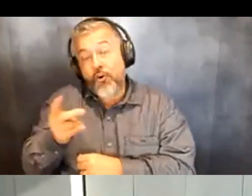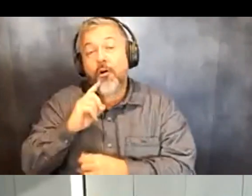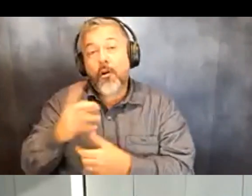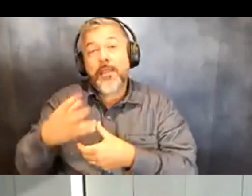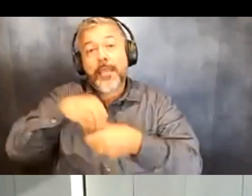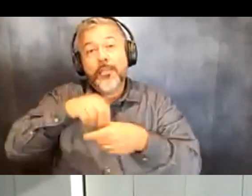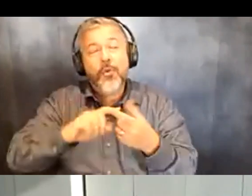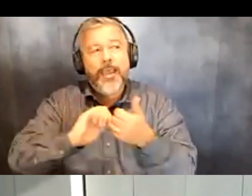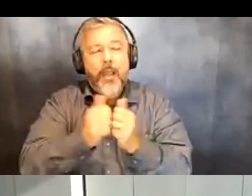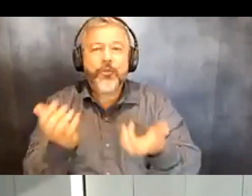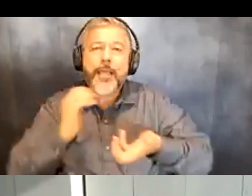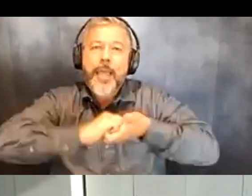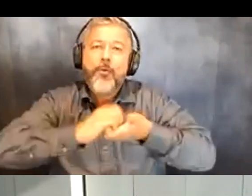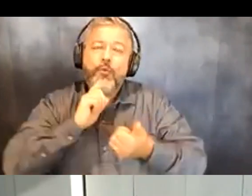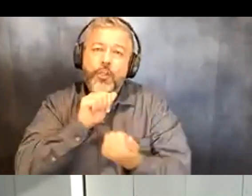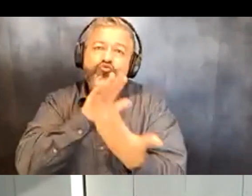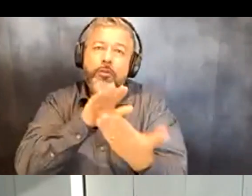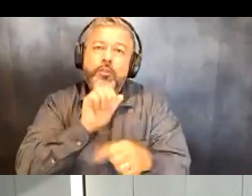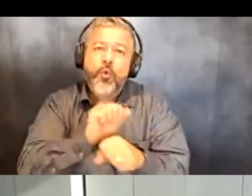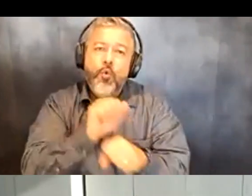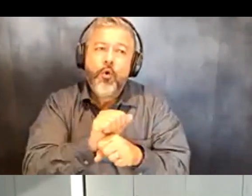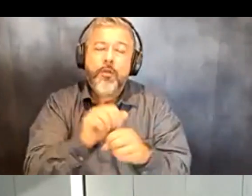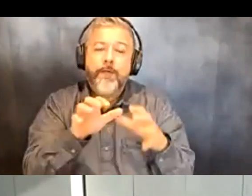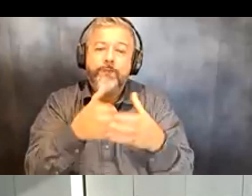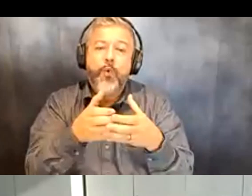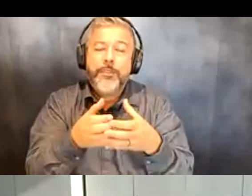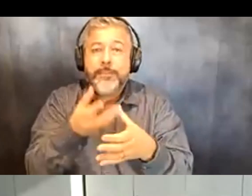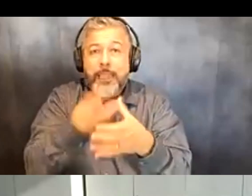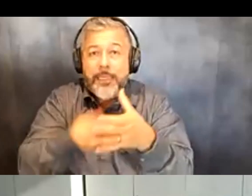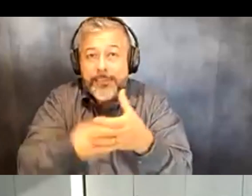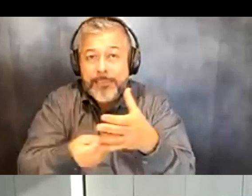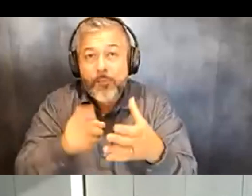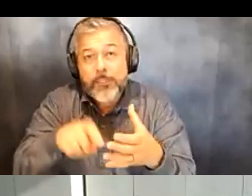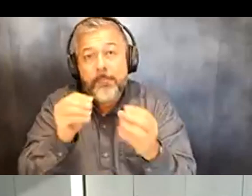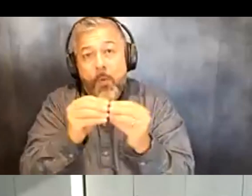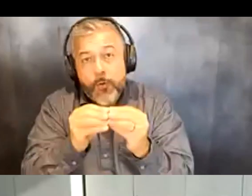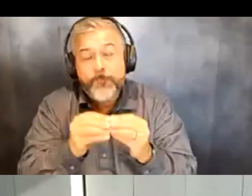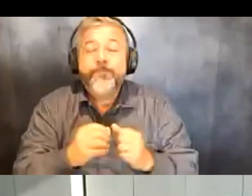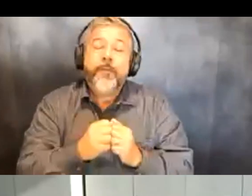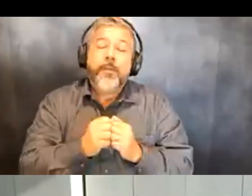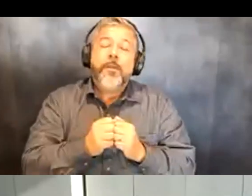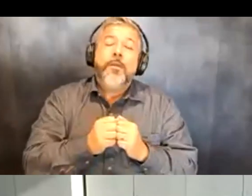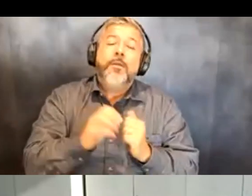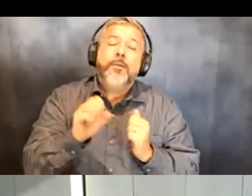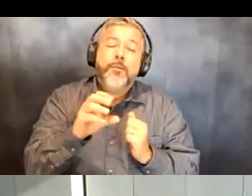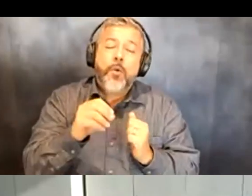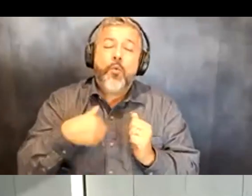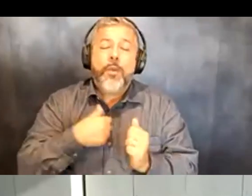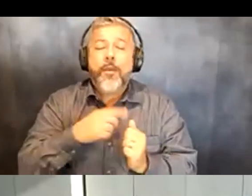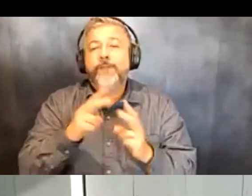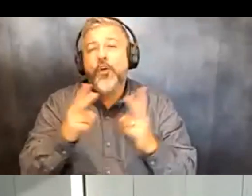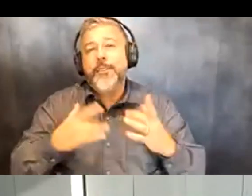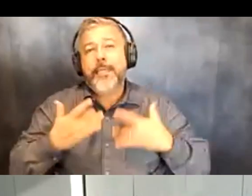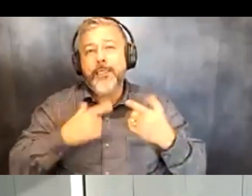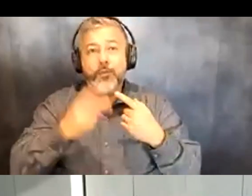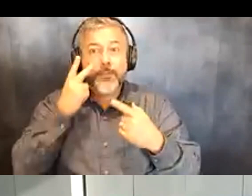collaborate to really address this workforce need. So those discussions continue, and really excited to see where